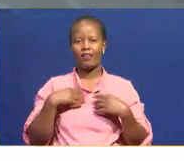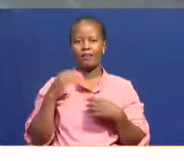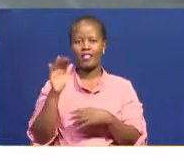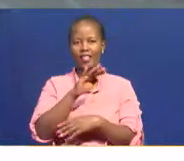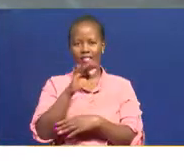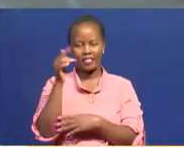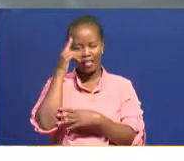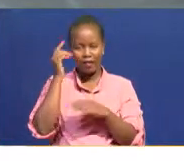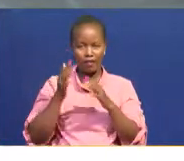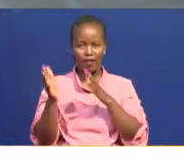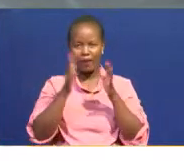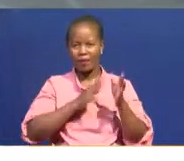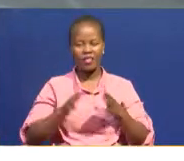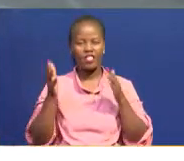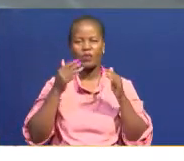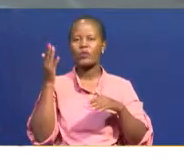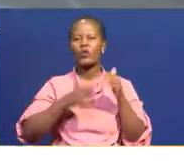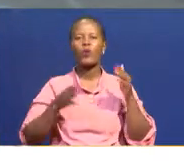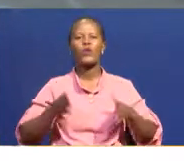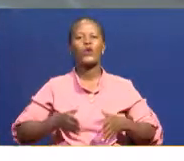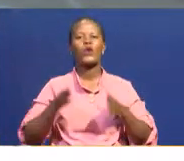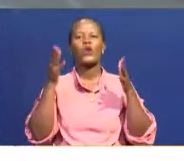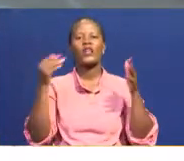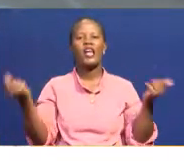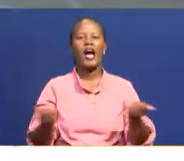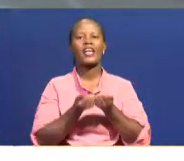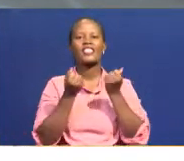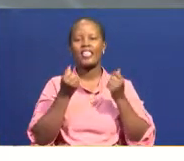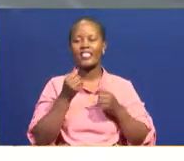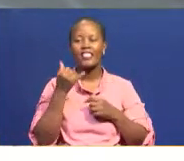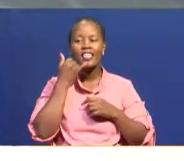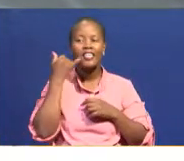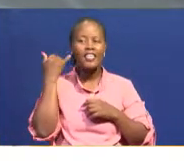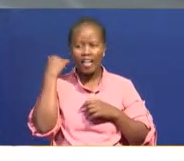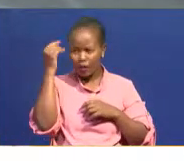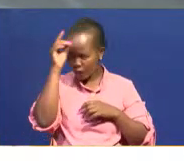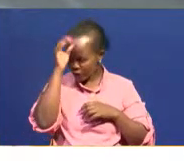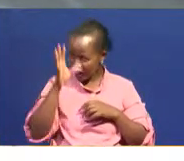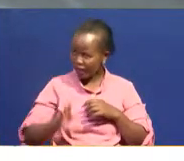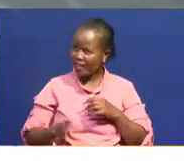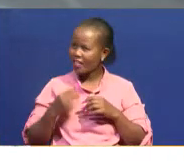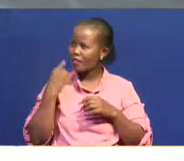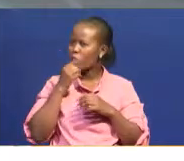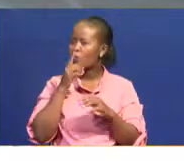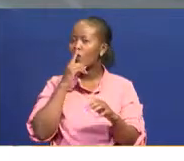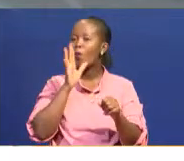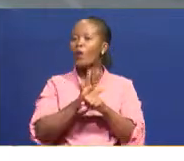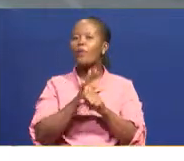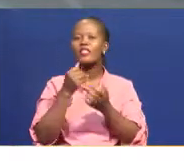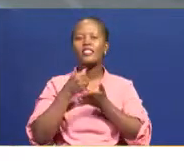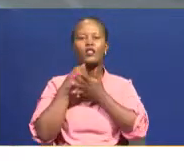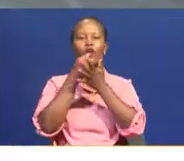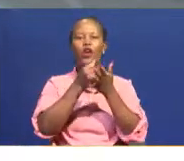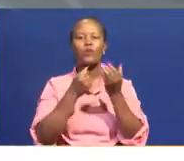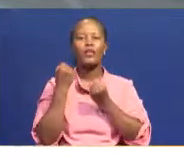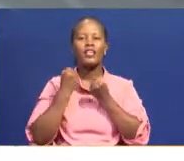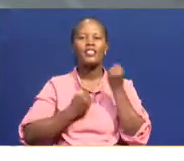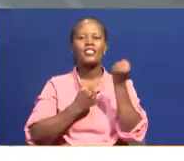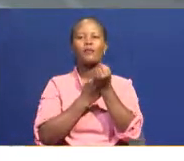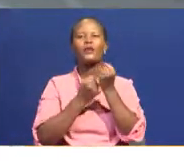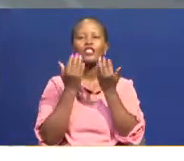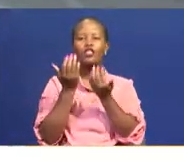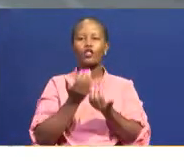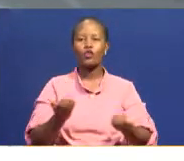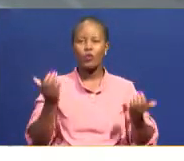to tame the road carnage menace. Nakuru Governor Susan Kihika, who attended the burial, pledged to help support the